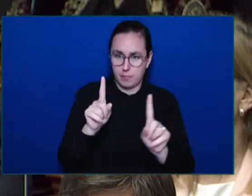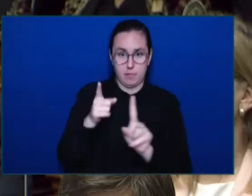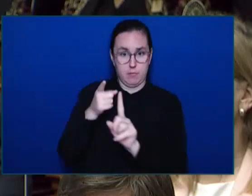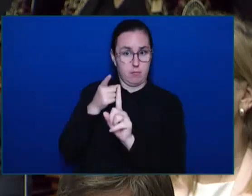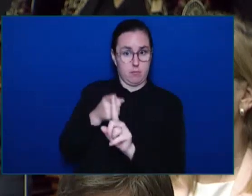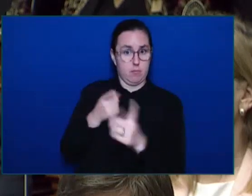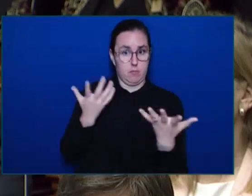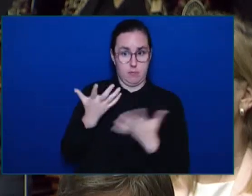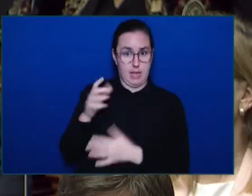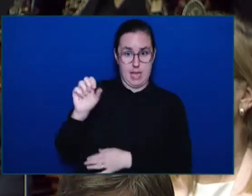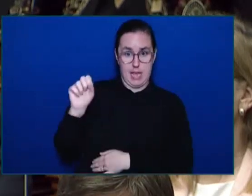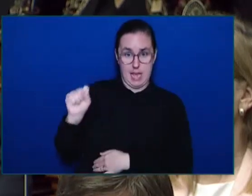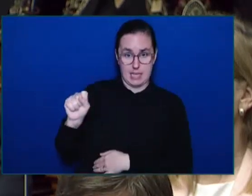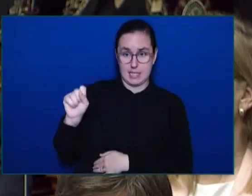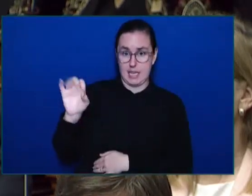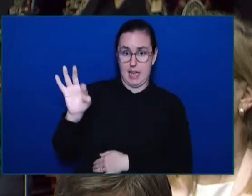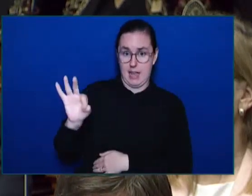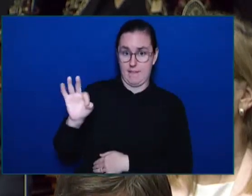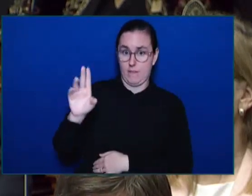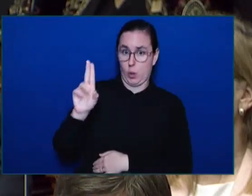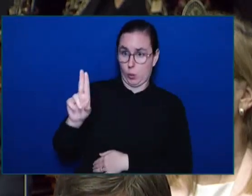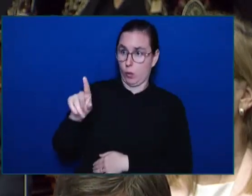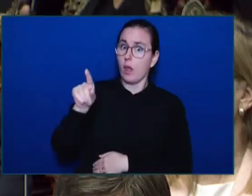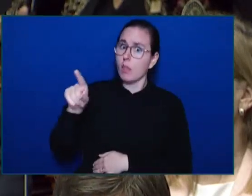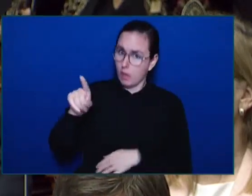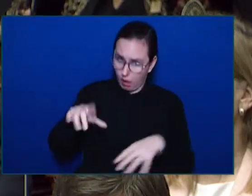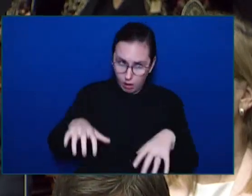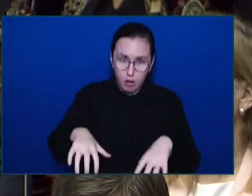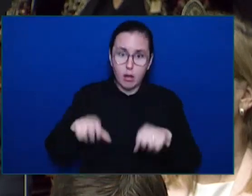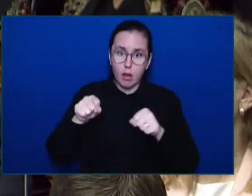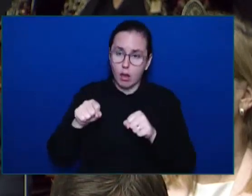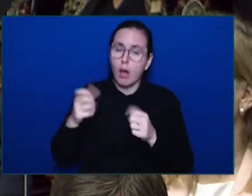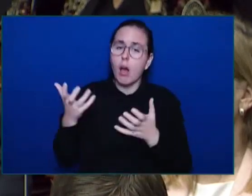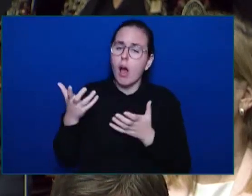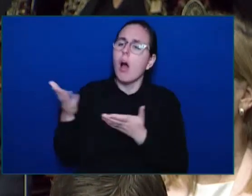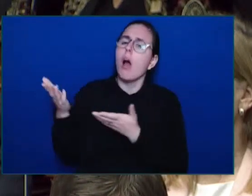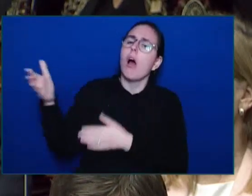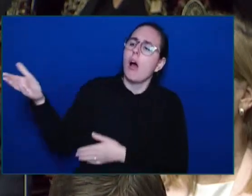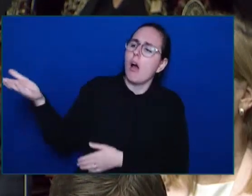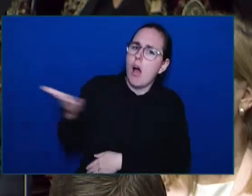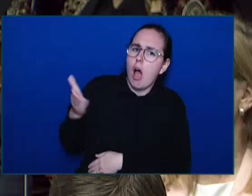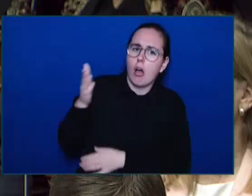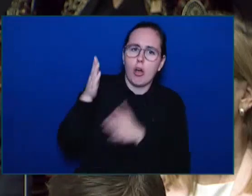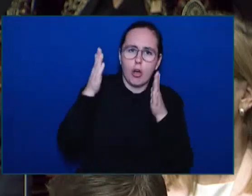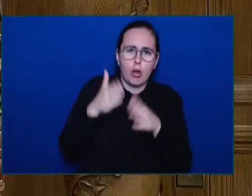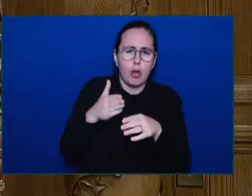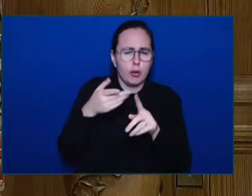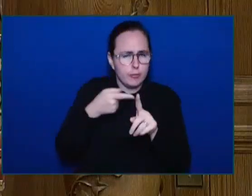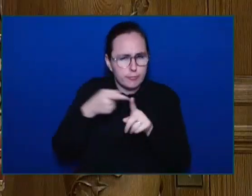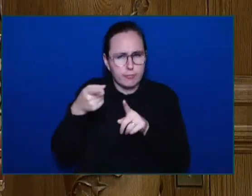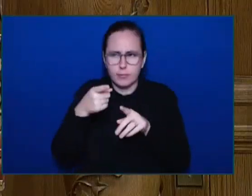is going to be working with all component parts of the situation in order to resolve what's going on.